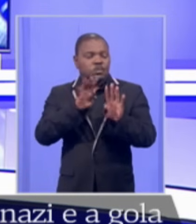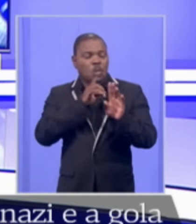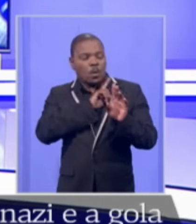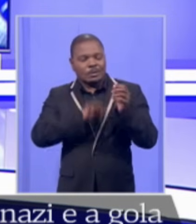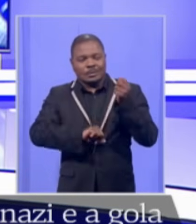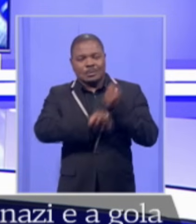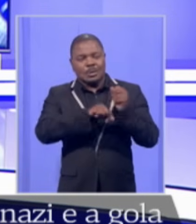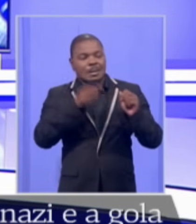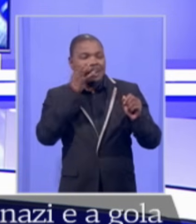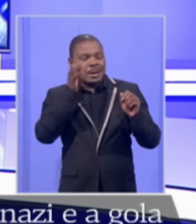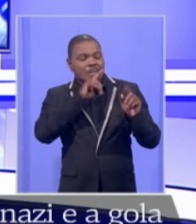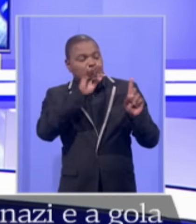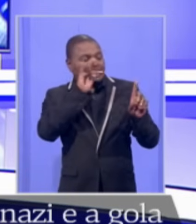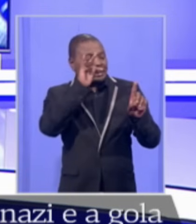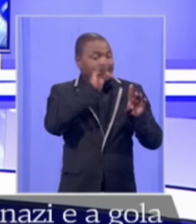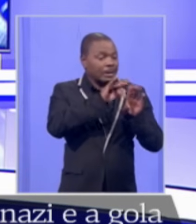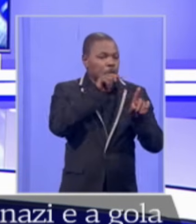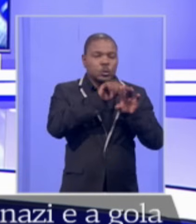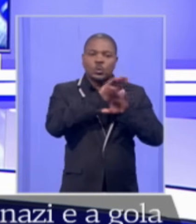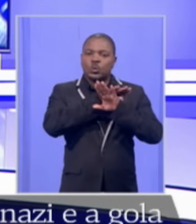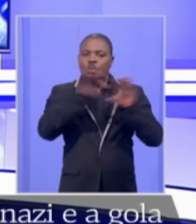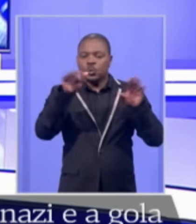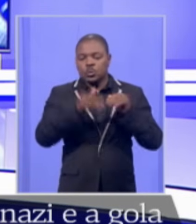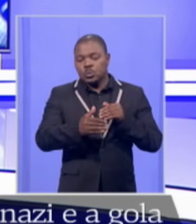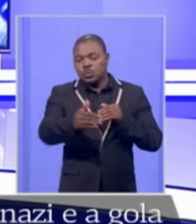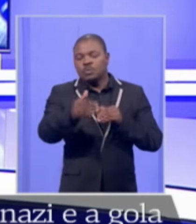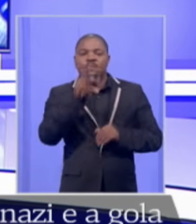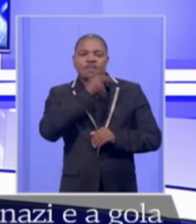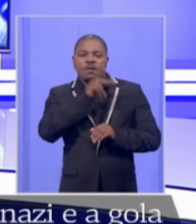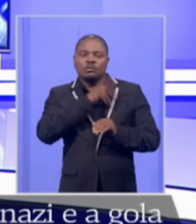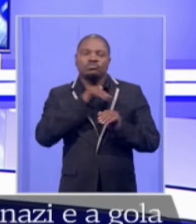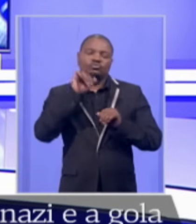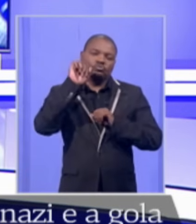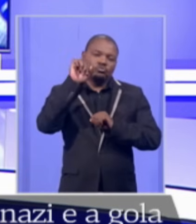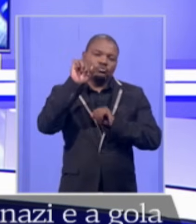o itsegeng ka hands off Mkhwanazi ka Labotlhano.